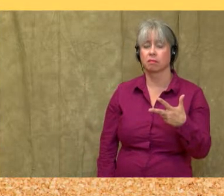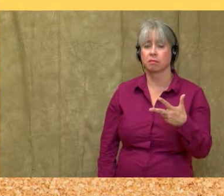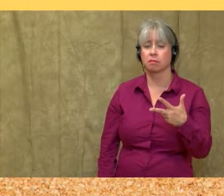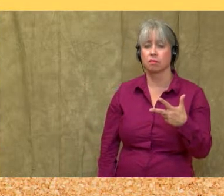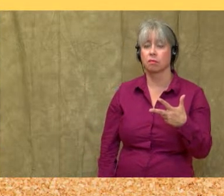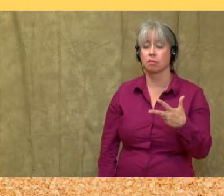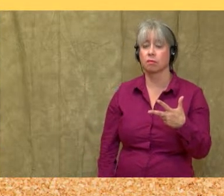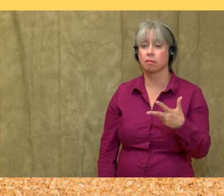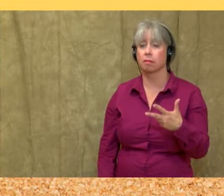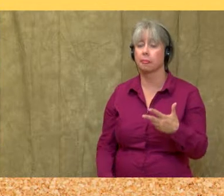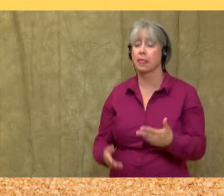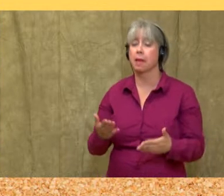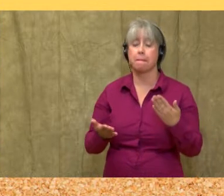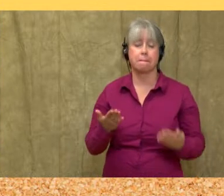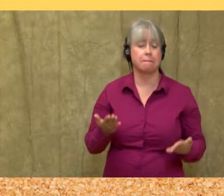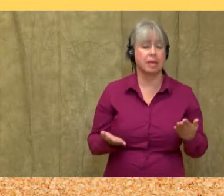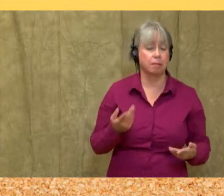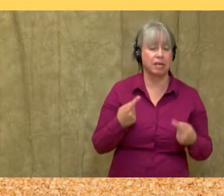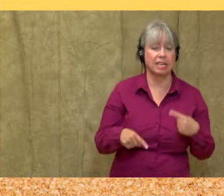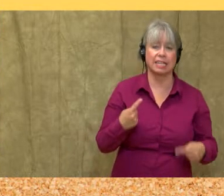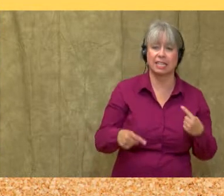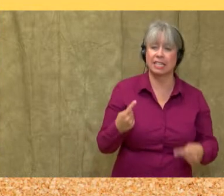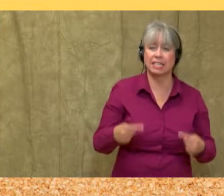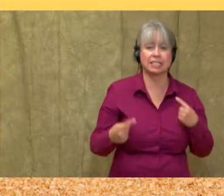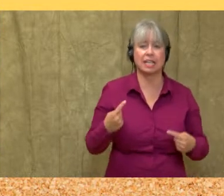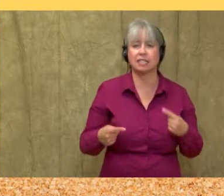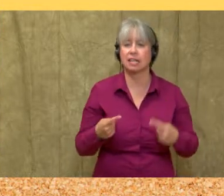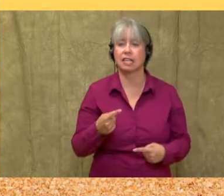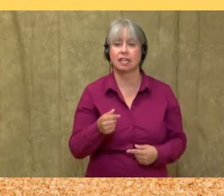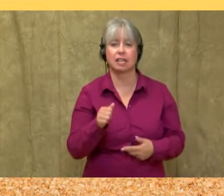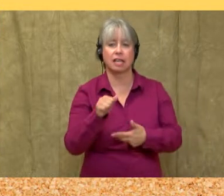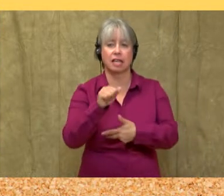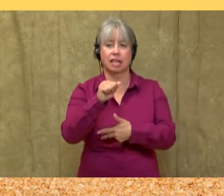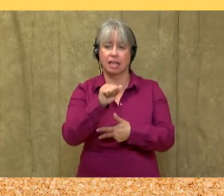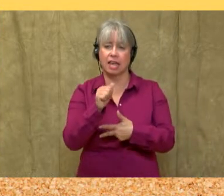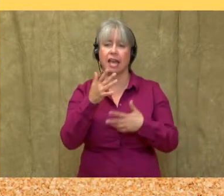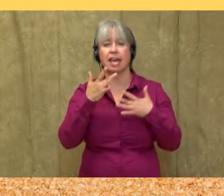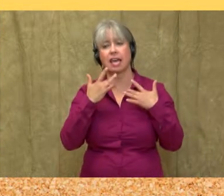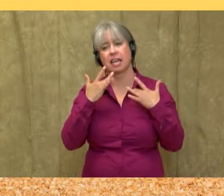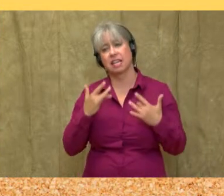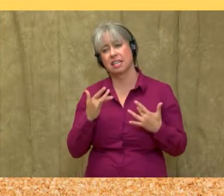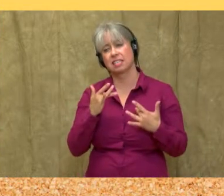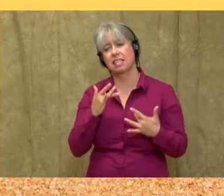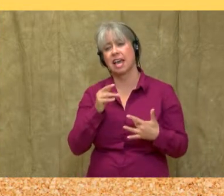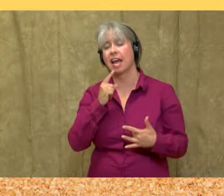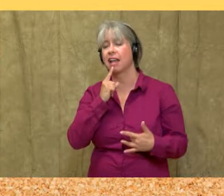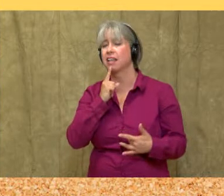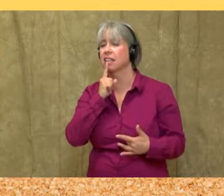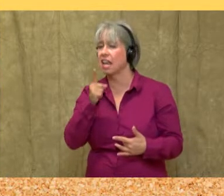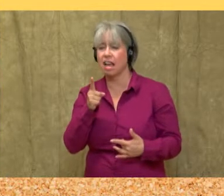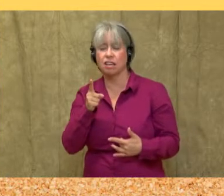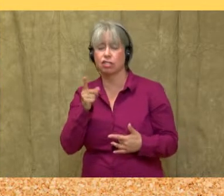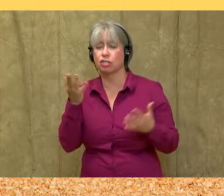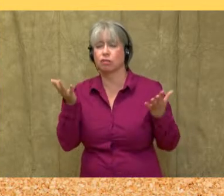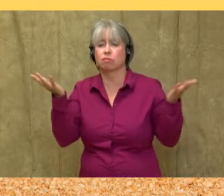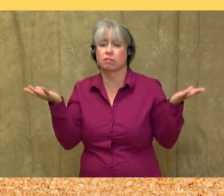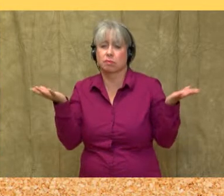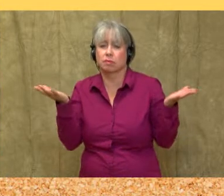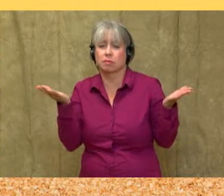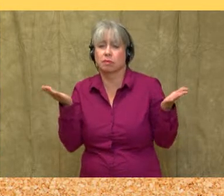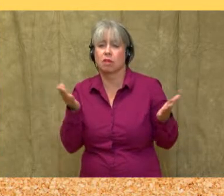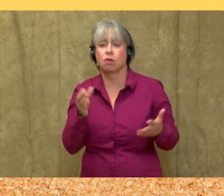You all may be debating between two of these answer choices: A, a sad, uncertain outlook, or C, a sad,